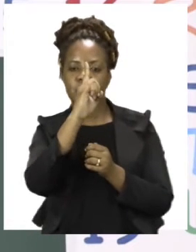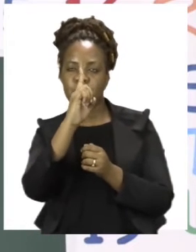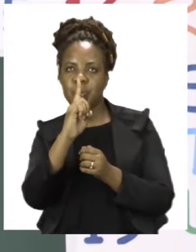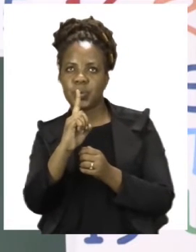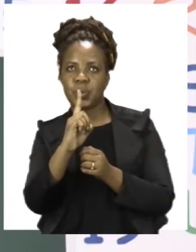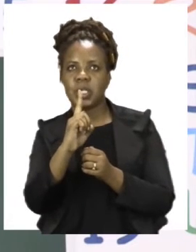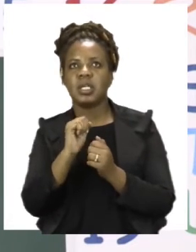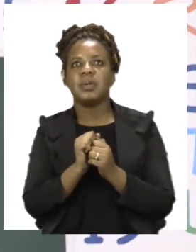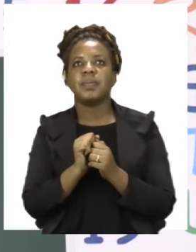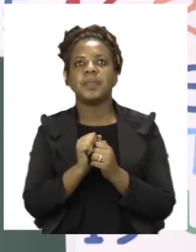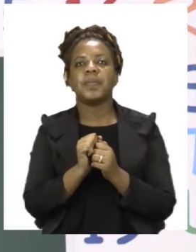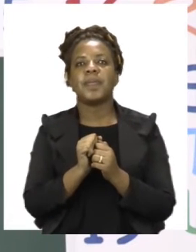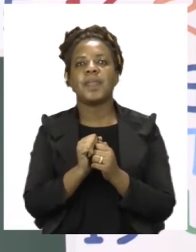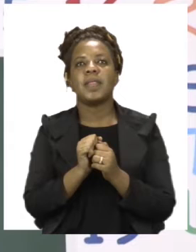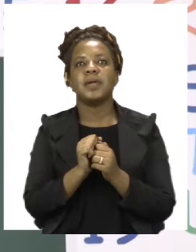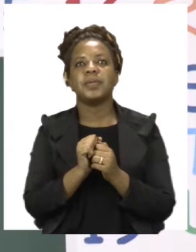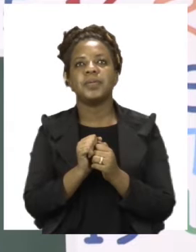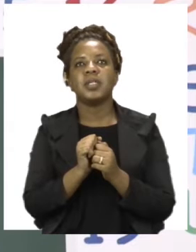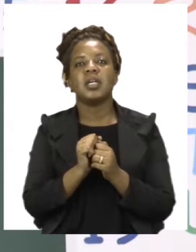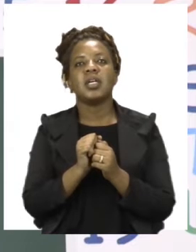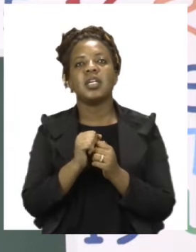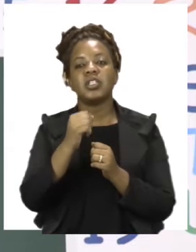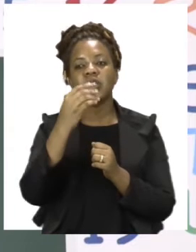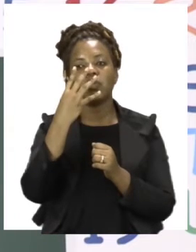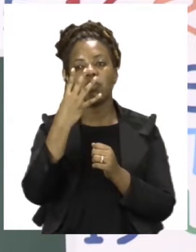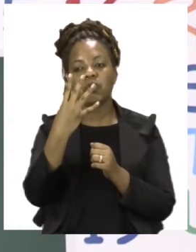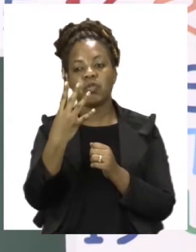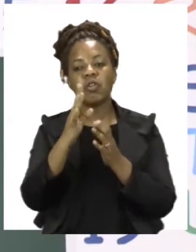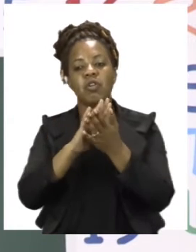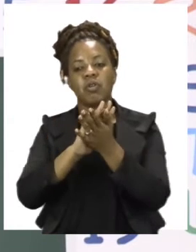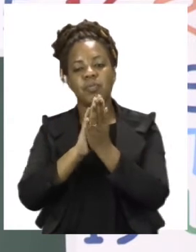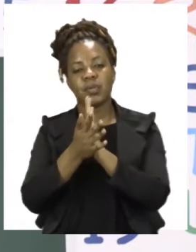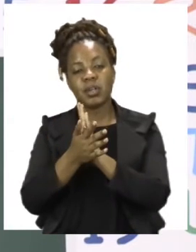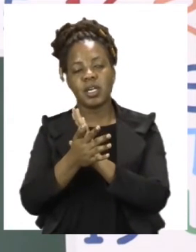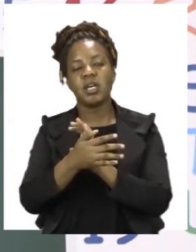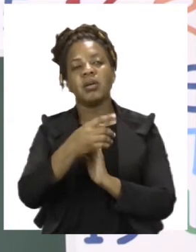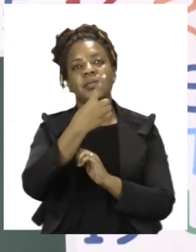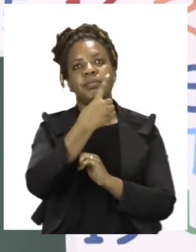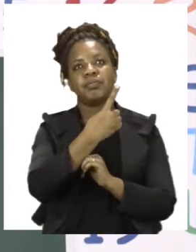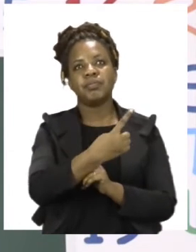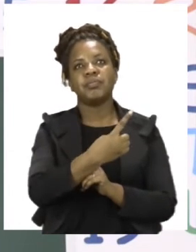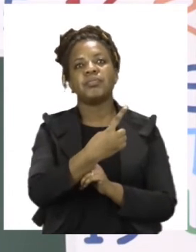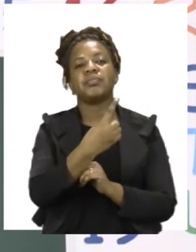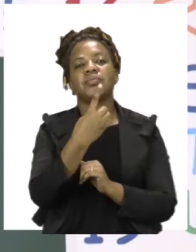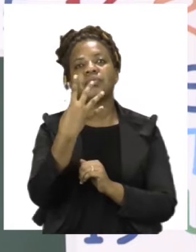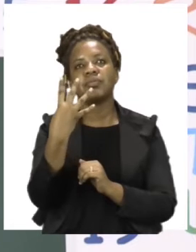it to Mrs. Units. Now our new number will